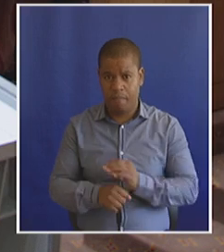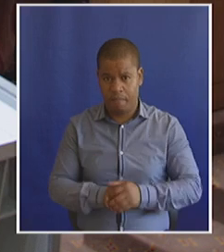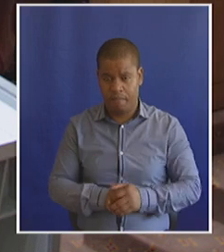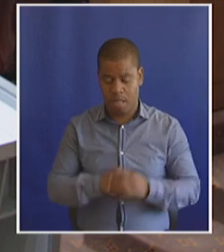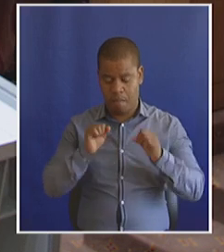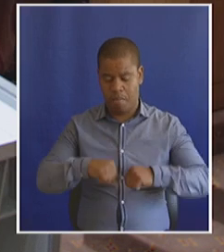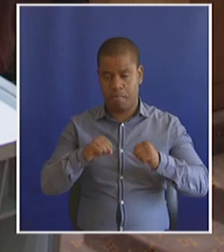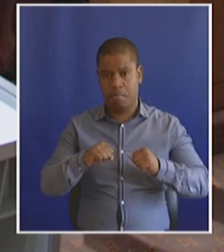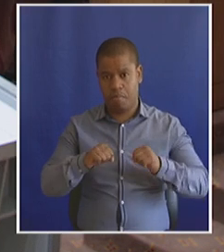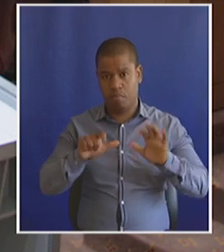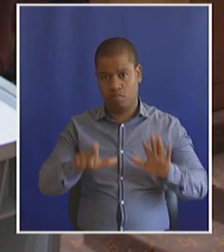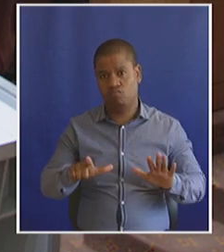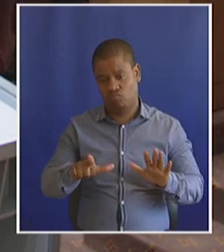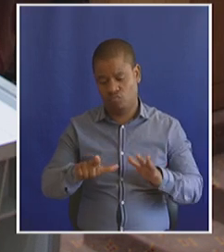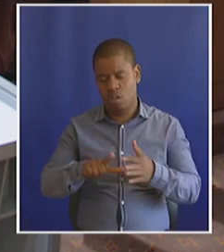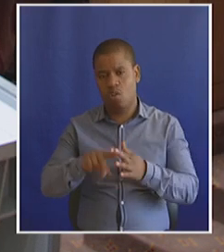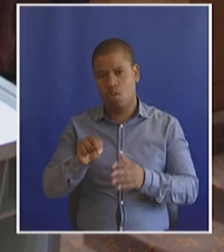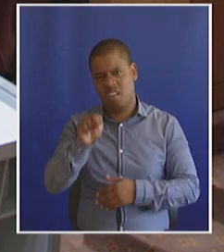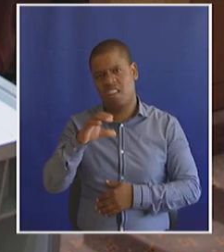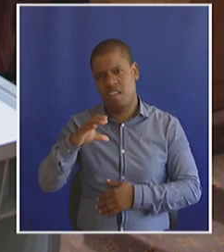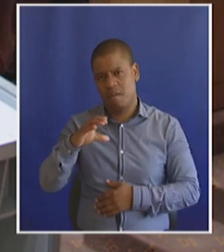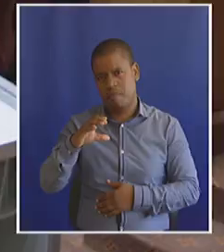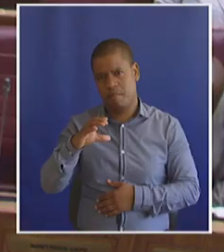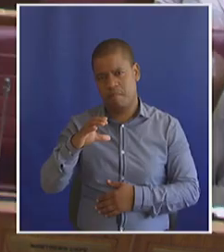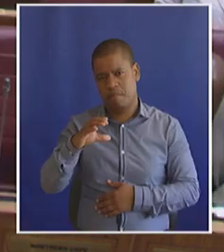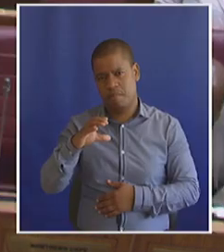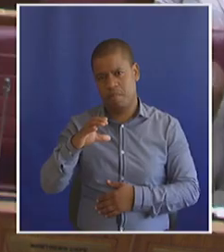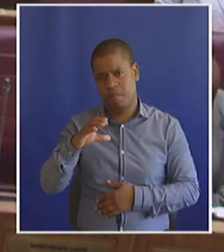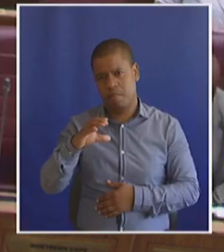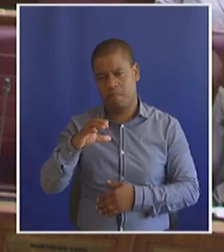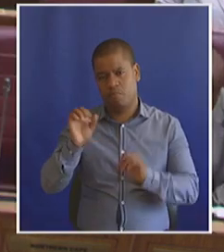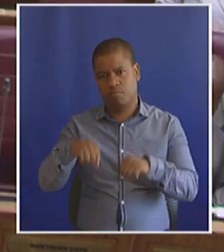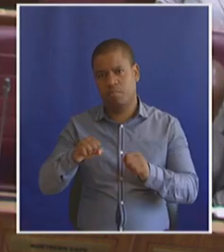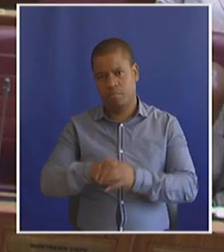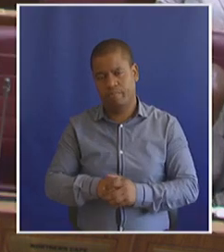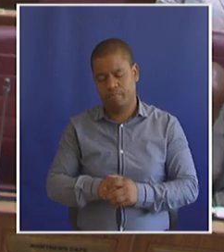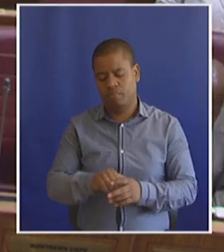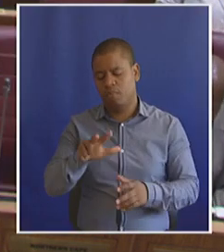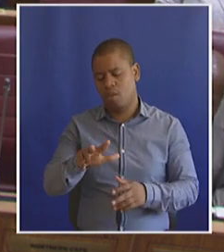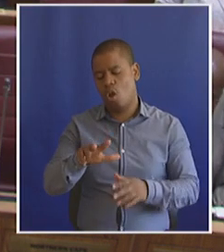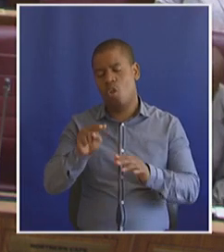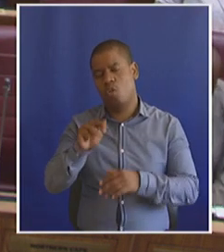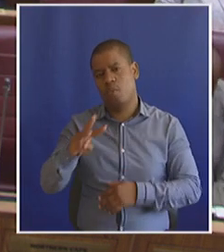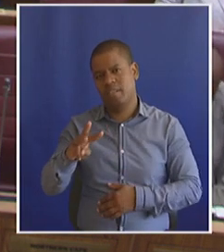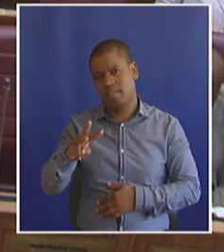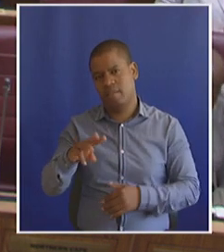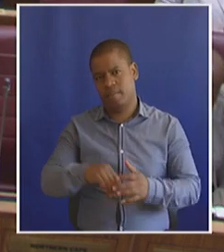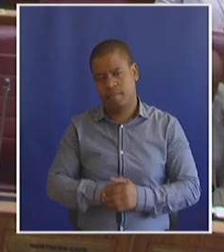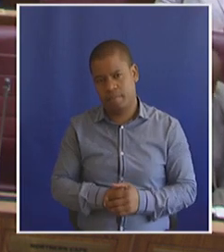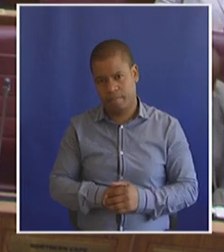Mpumalanga agrees. Northern Cape, Northern Cape agrees. thank you. Northwest,